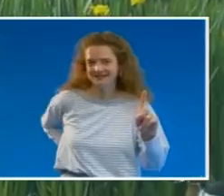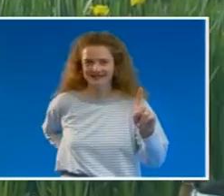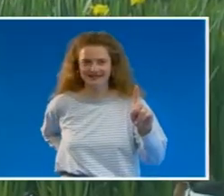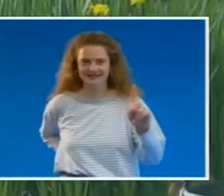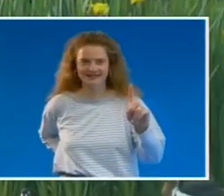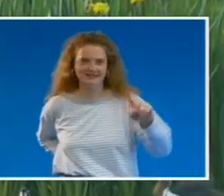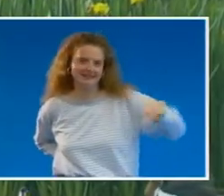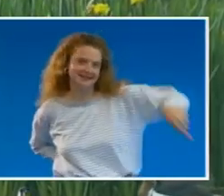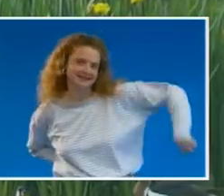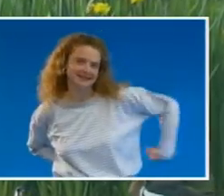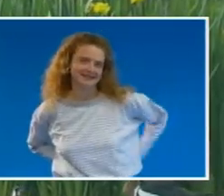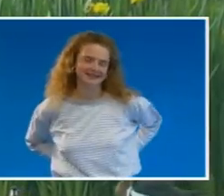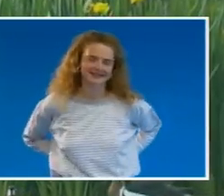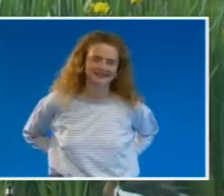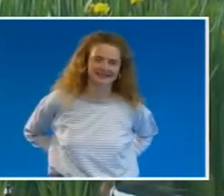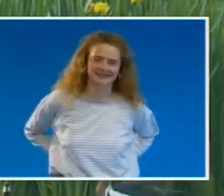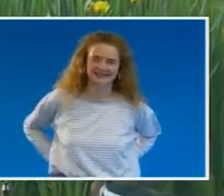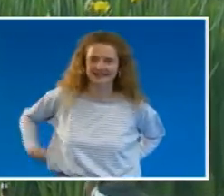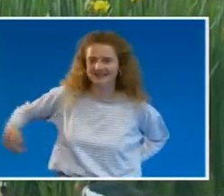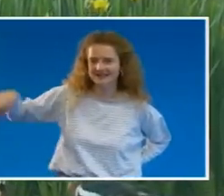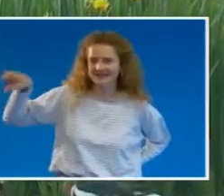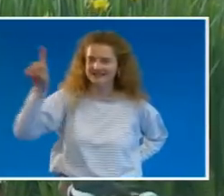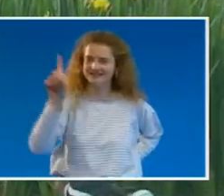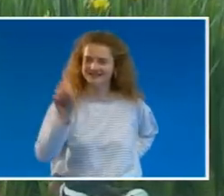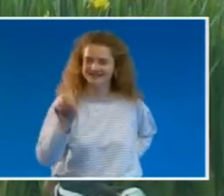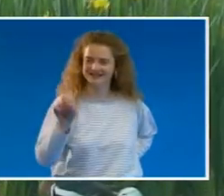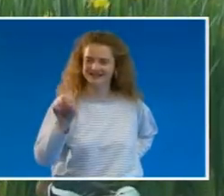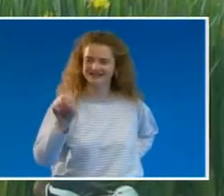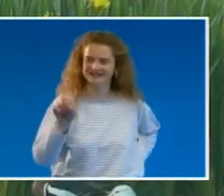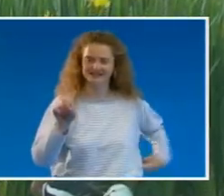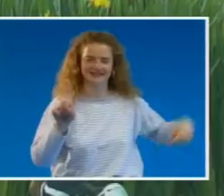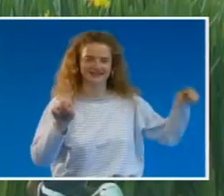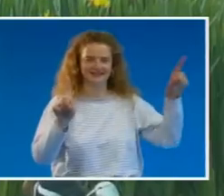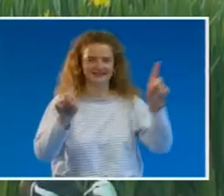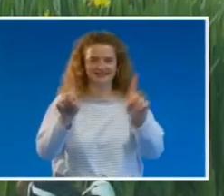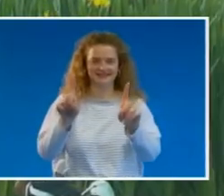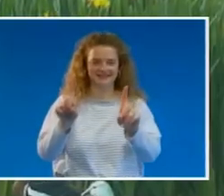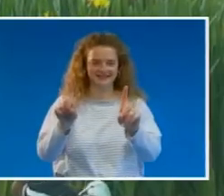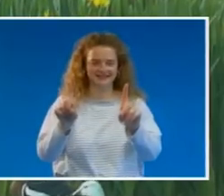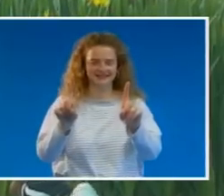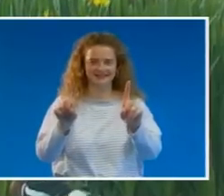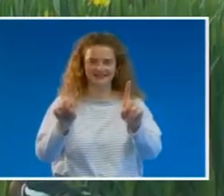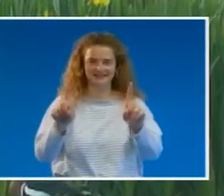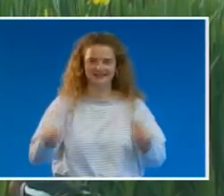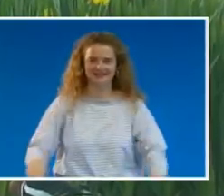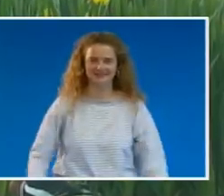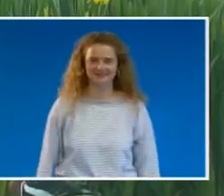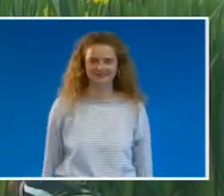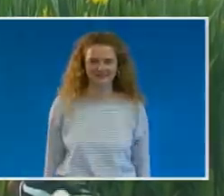Fly away, Peter, fly away, Paul. Come back, Peter, come back, Paul.